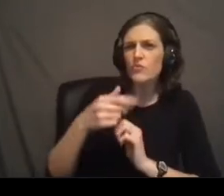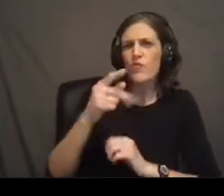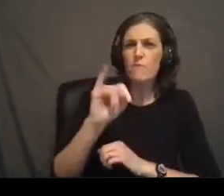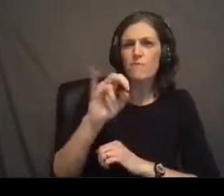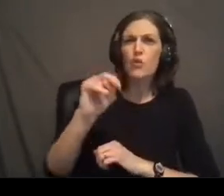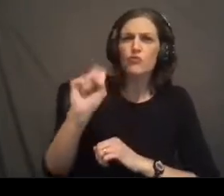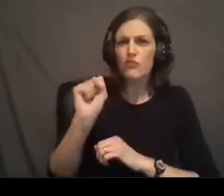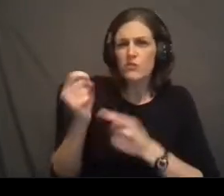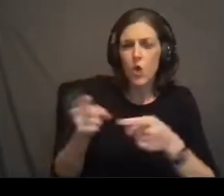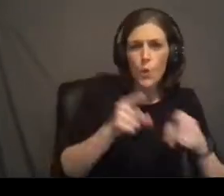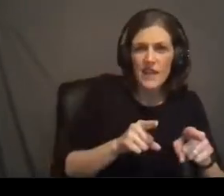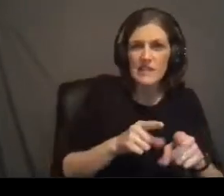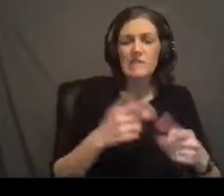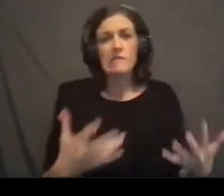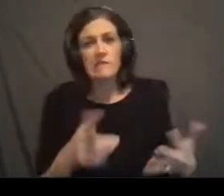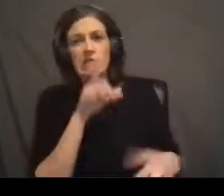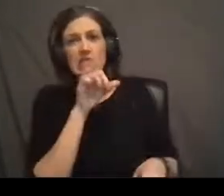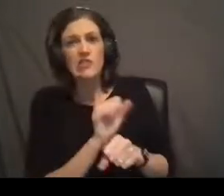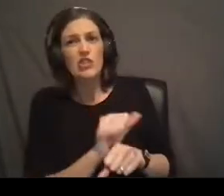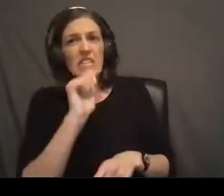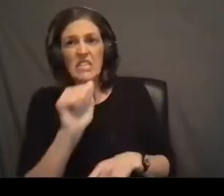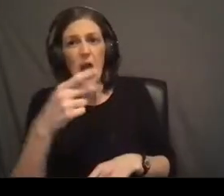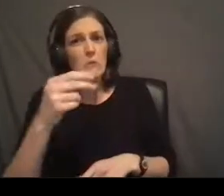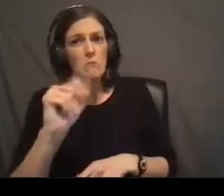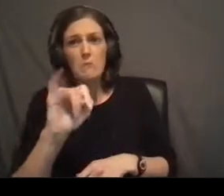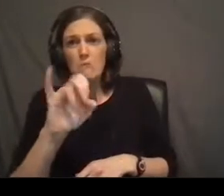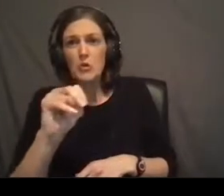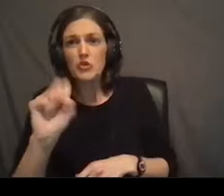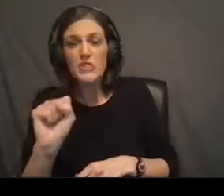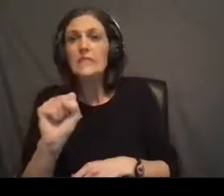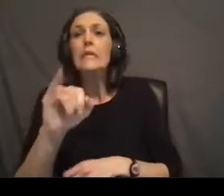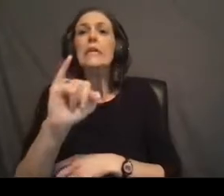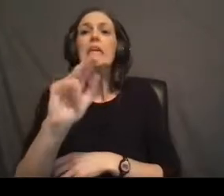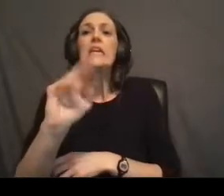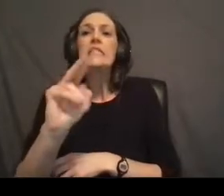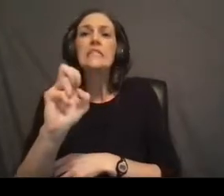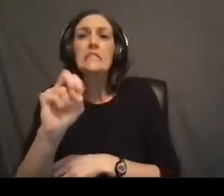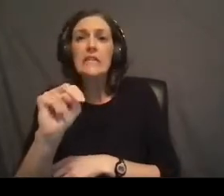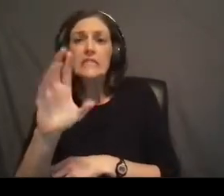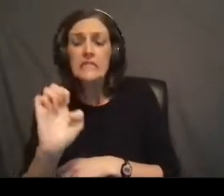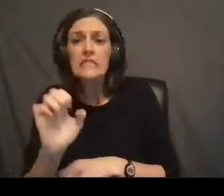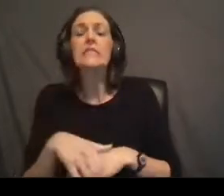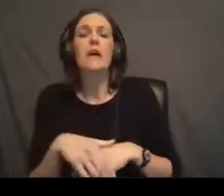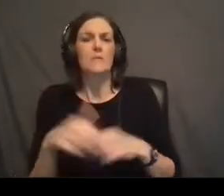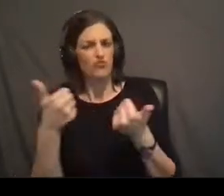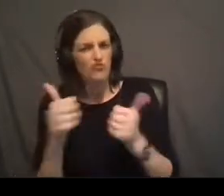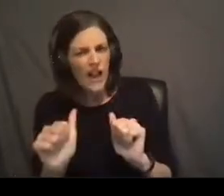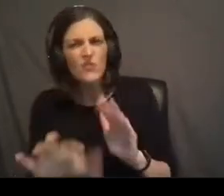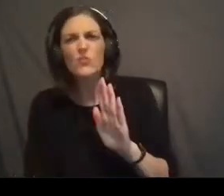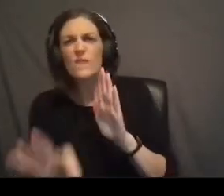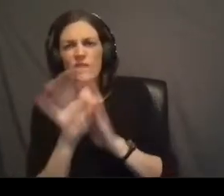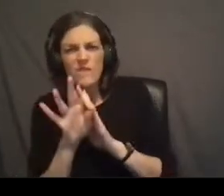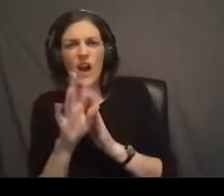going? Actually, not, potions. Incense. Ah. I've been trying to find